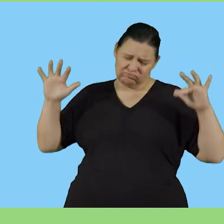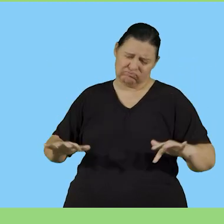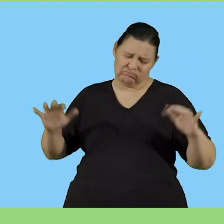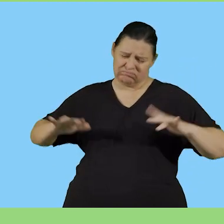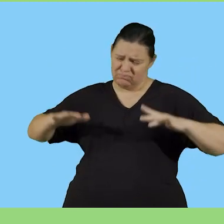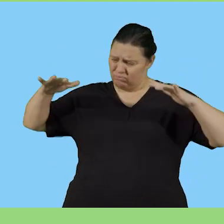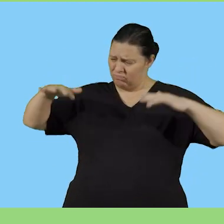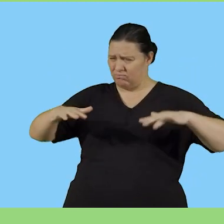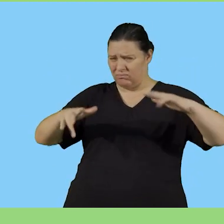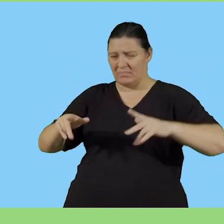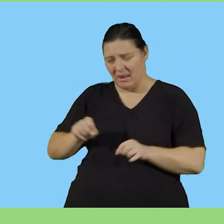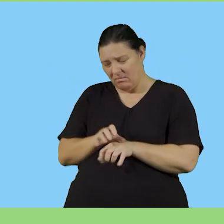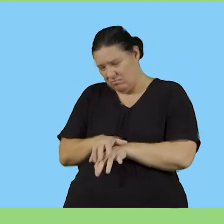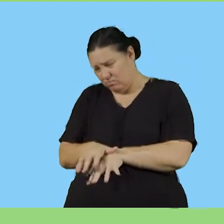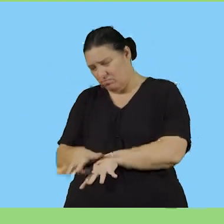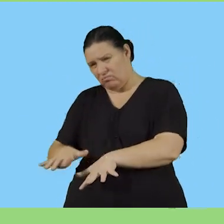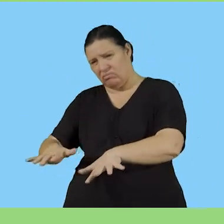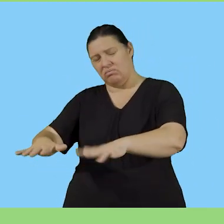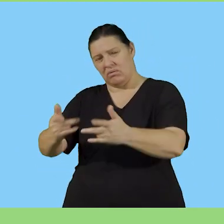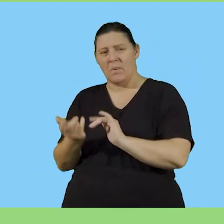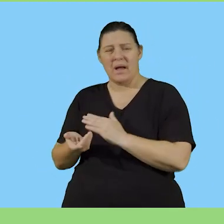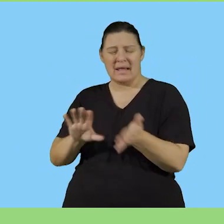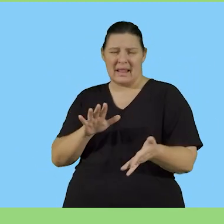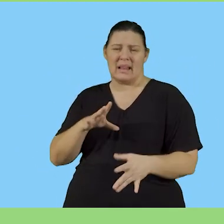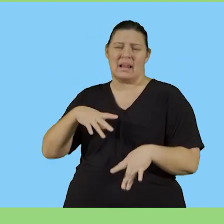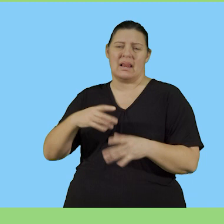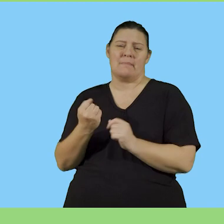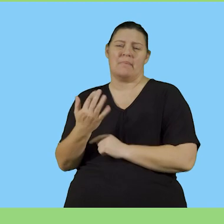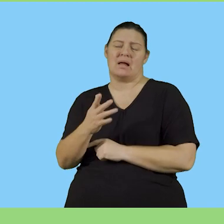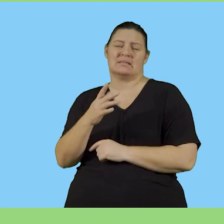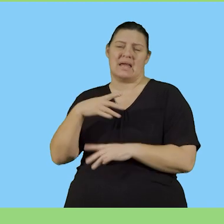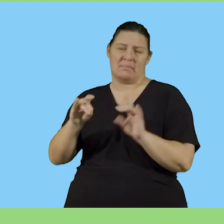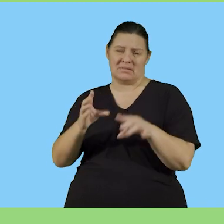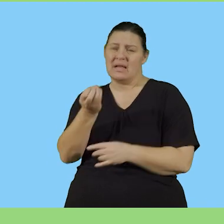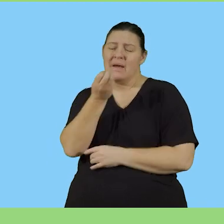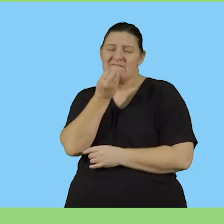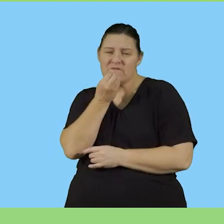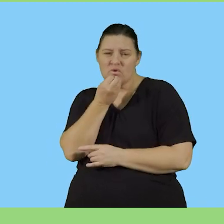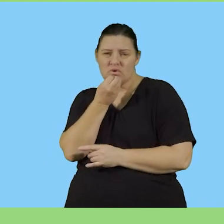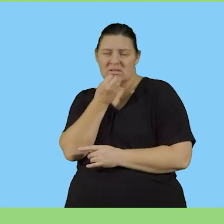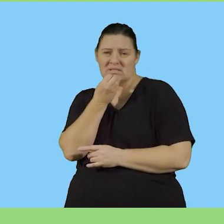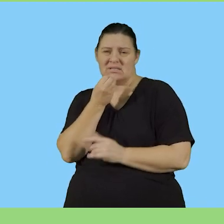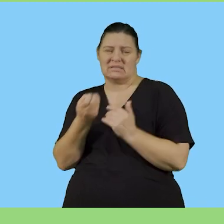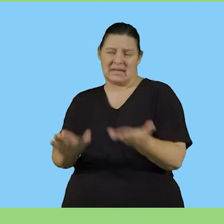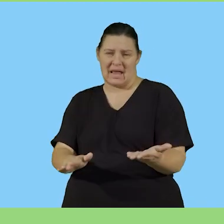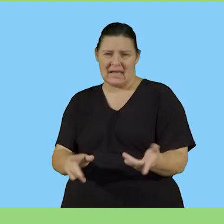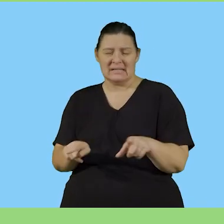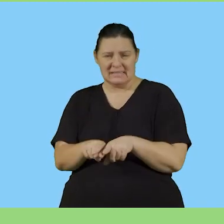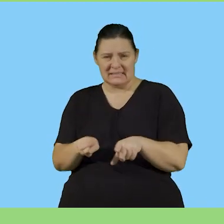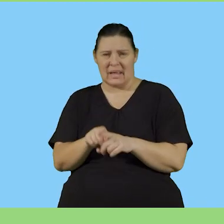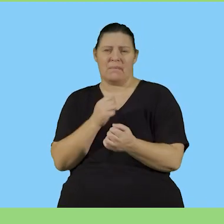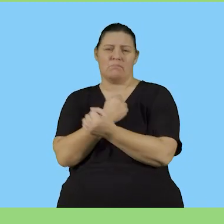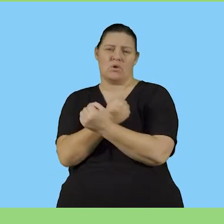ecosystem. These then kill the plants and animals and destroy the food, the habitat, as well